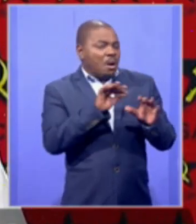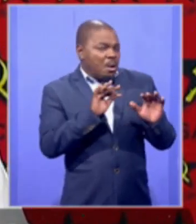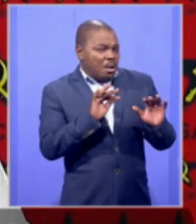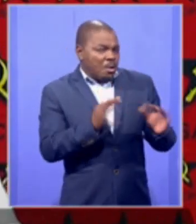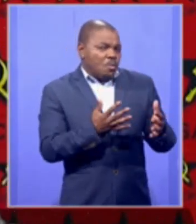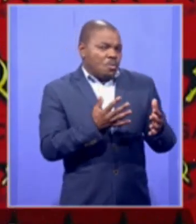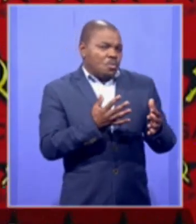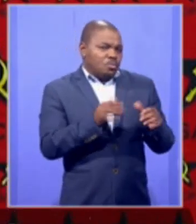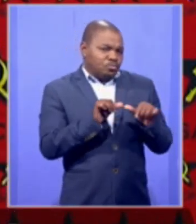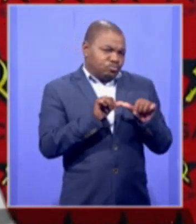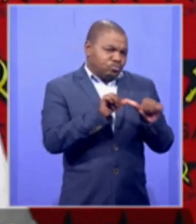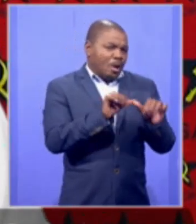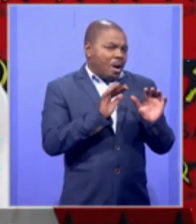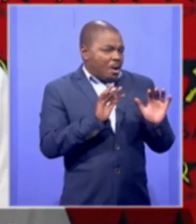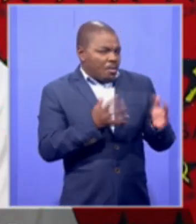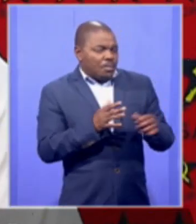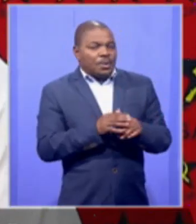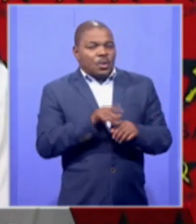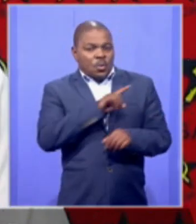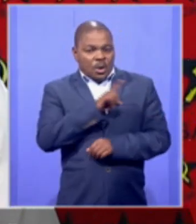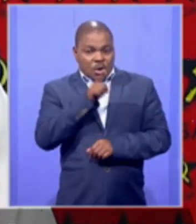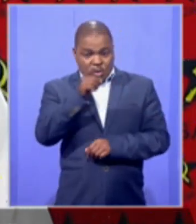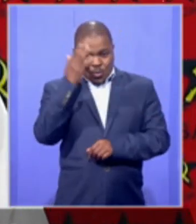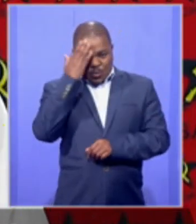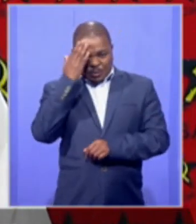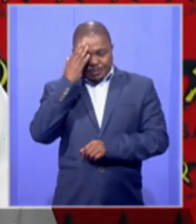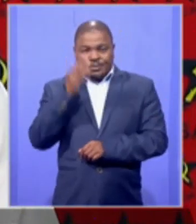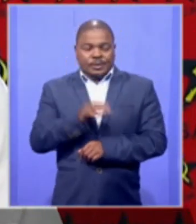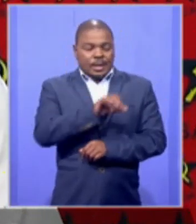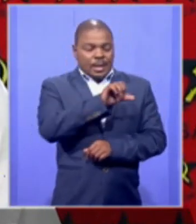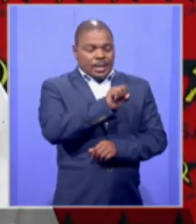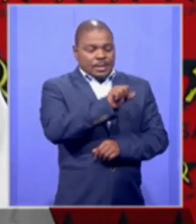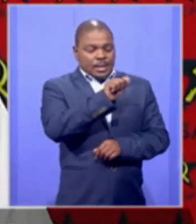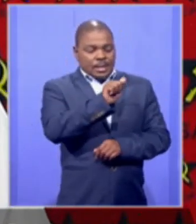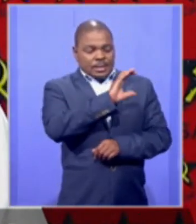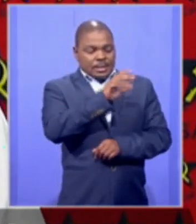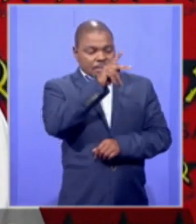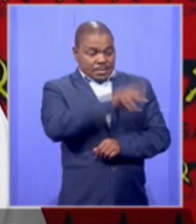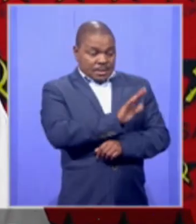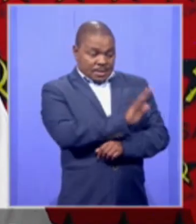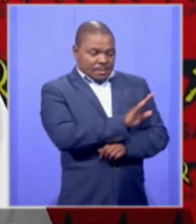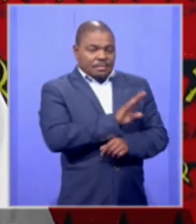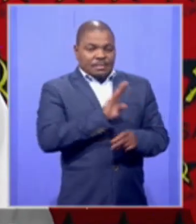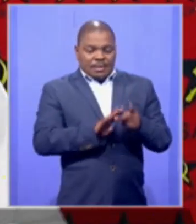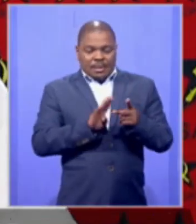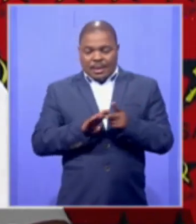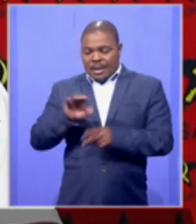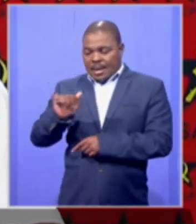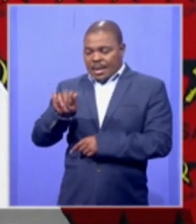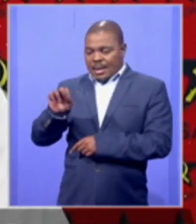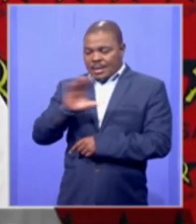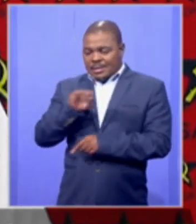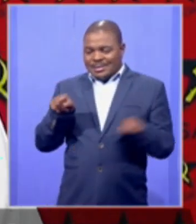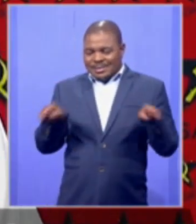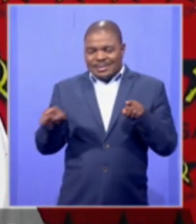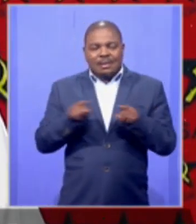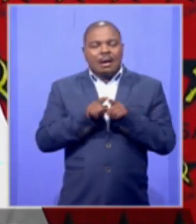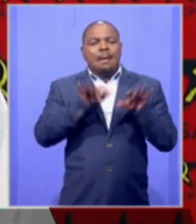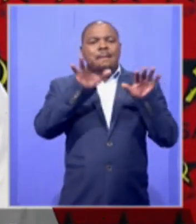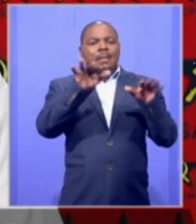go pele ba tle go ira jang ka re itse gore one mokgatlo wa SACP le one mokgatlo wa ANC they fish from the